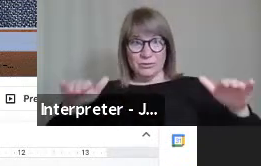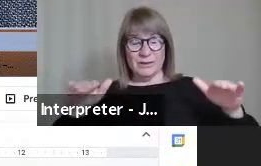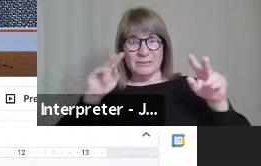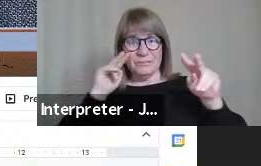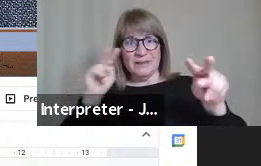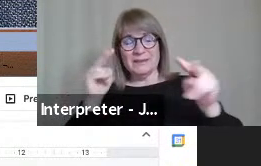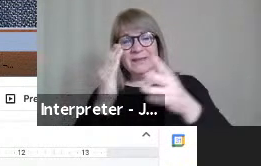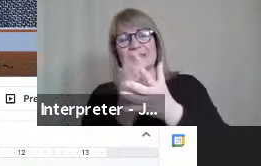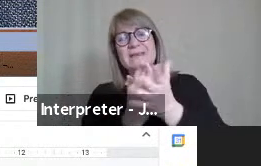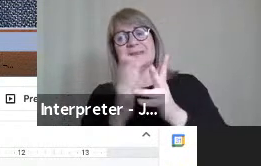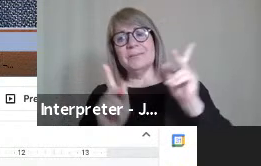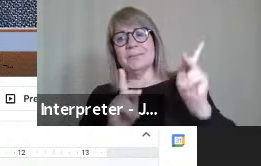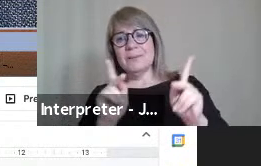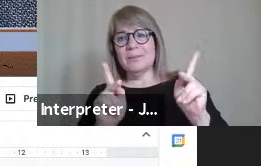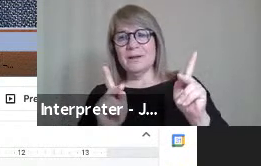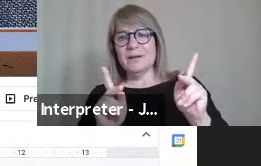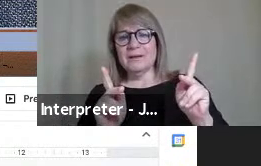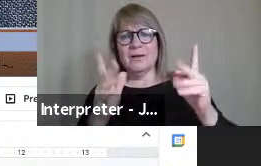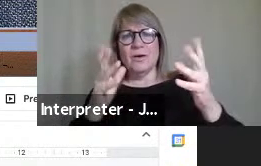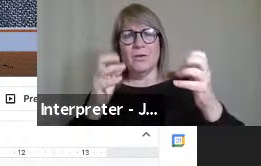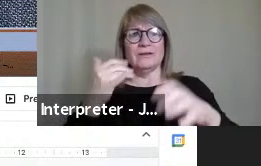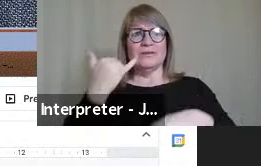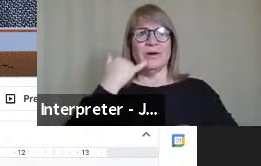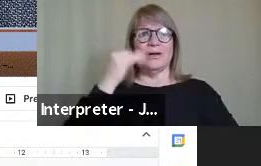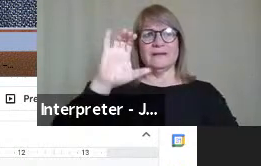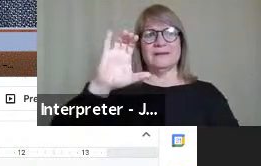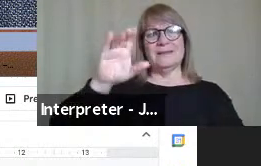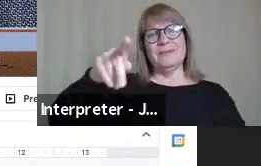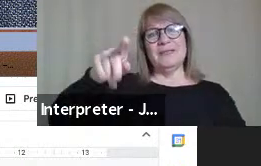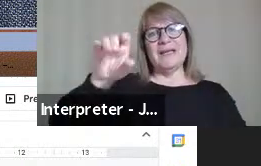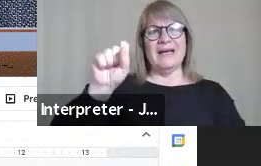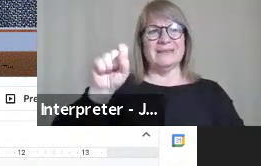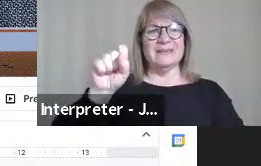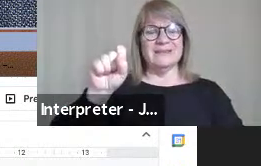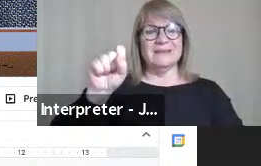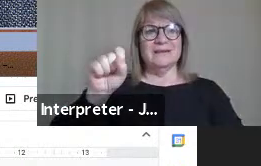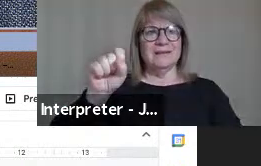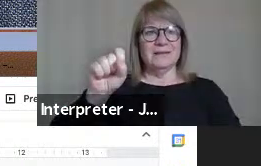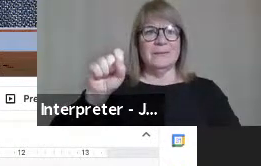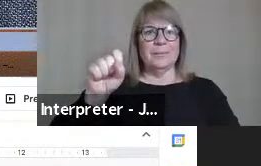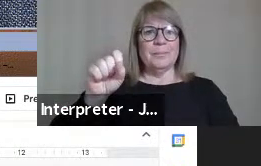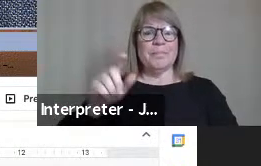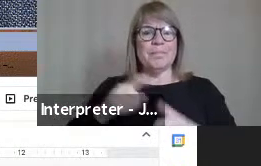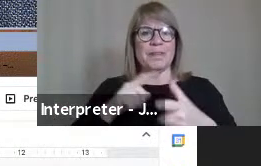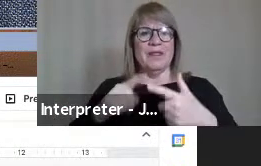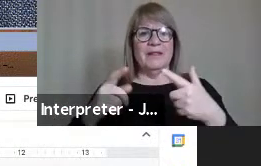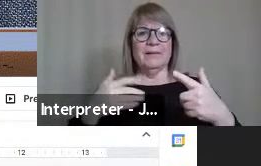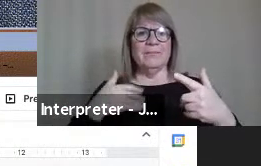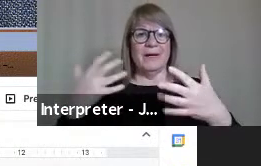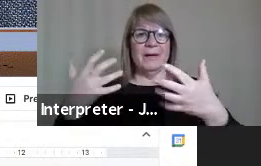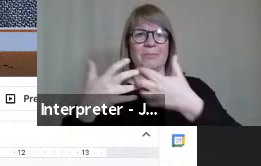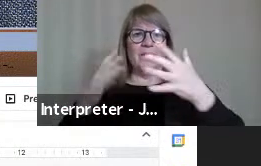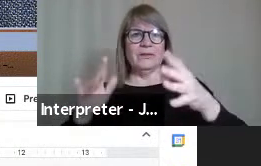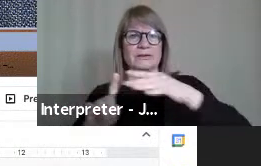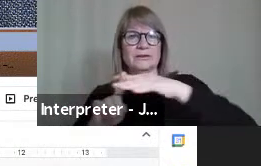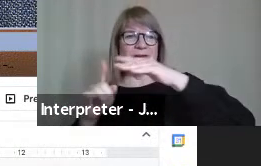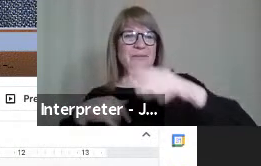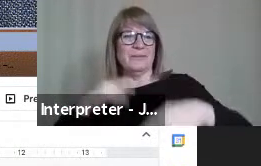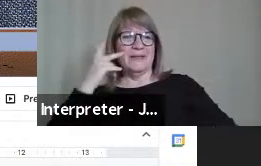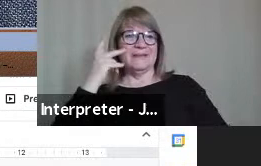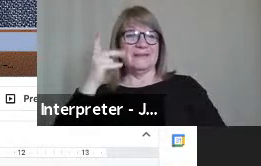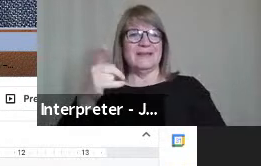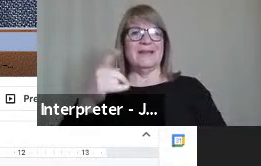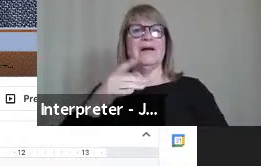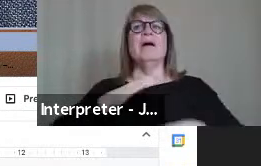people want to call cps or they're thinking about it until my partner comes around the corner and i see their physical sigh of